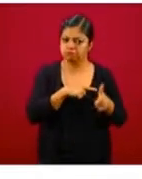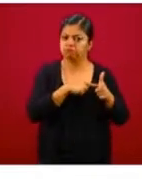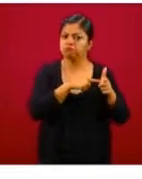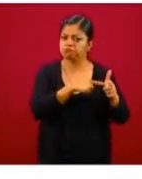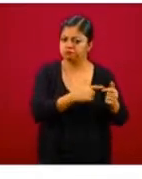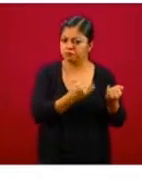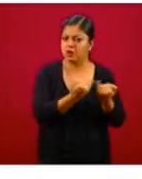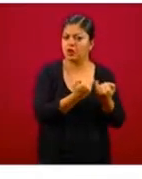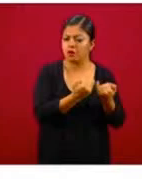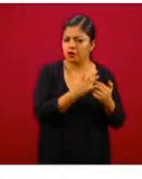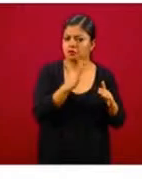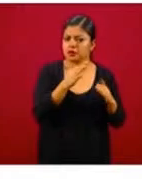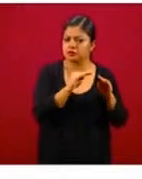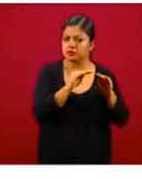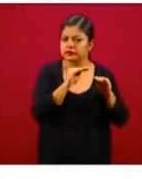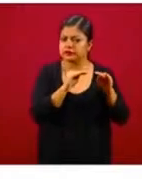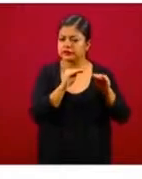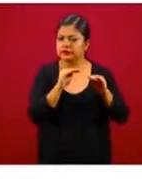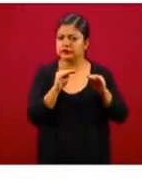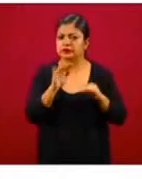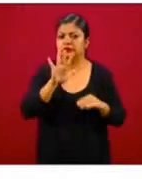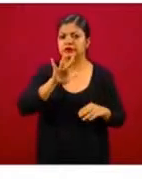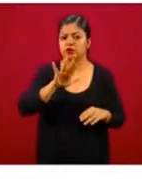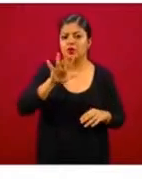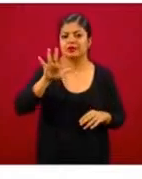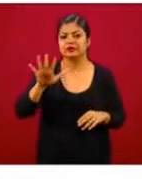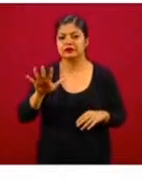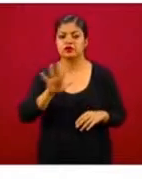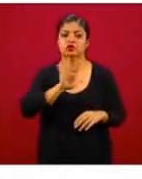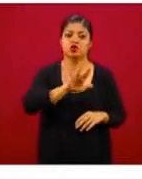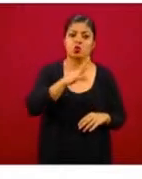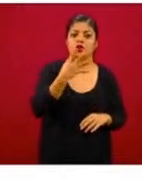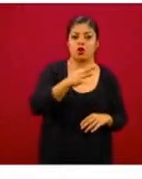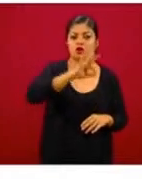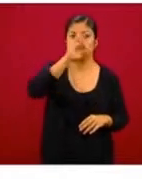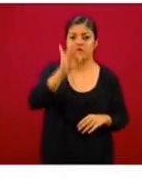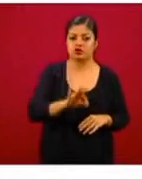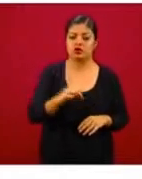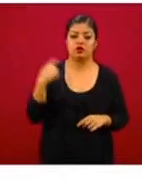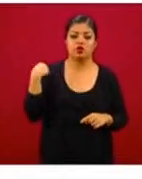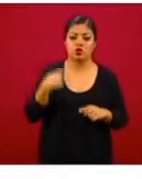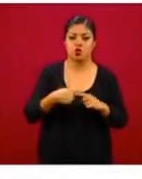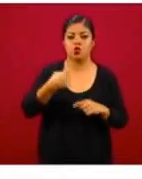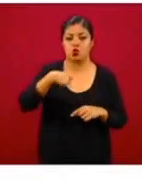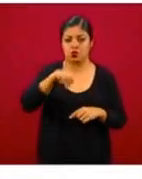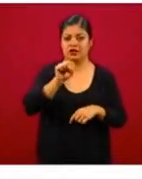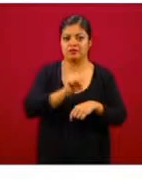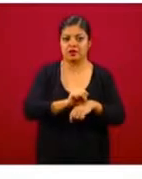where we are located, obviously has also remained